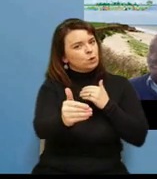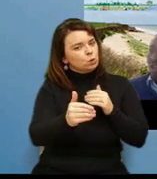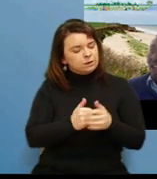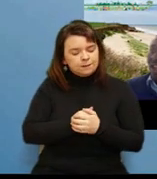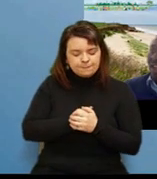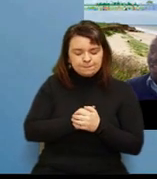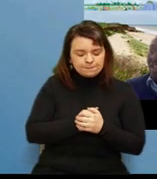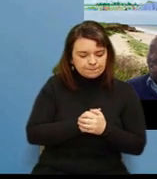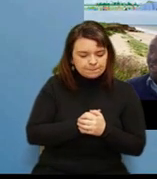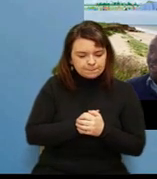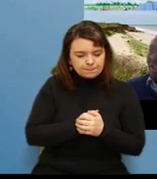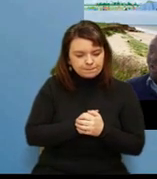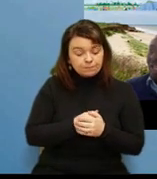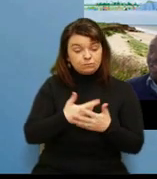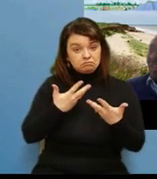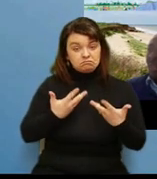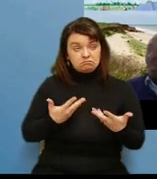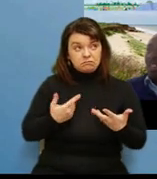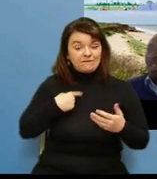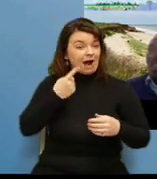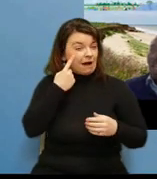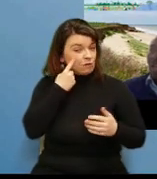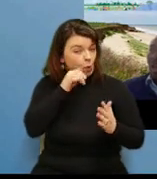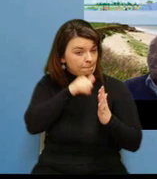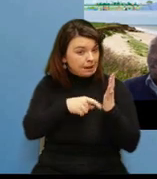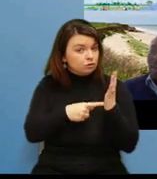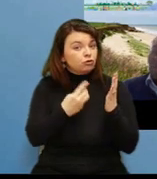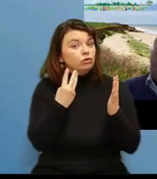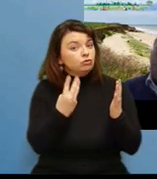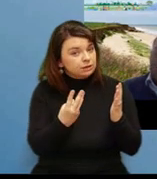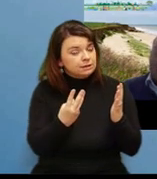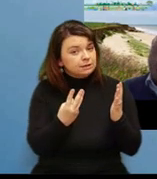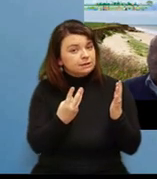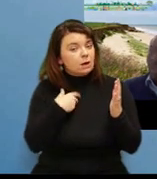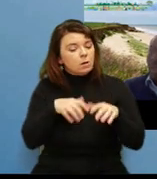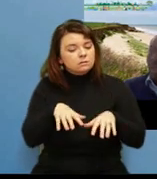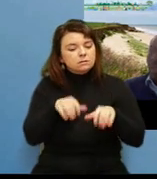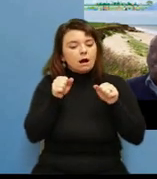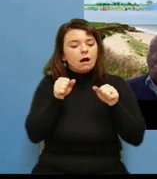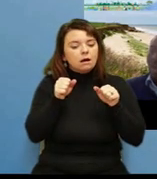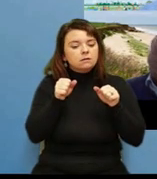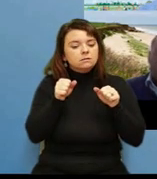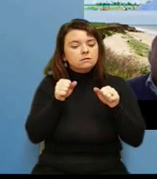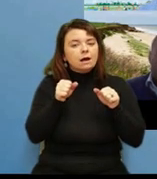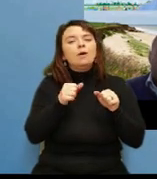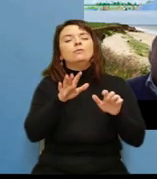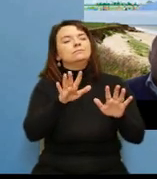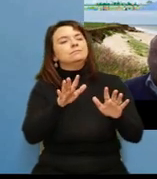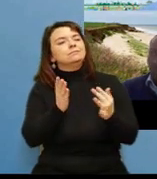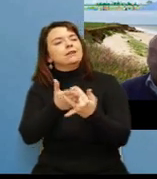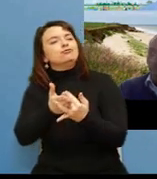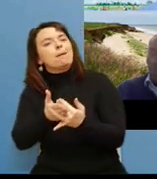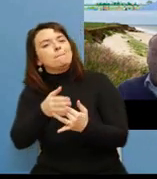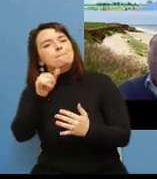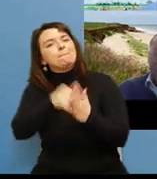So if I look at page 3, and I'll start with the Yeah, so that's page 39